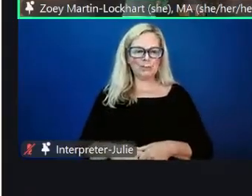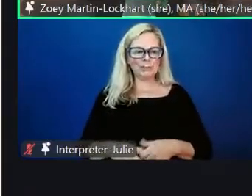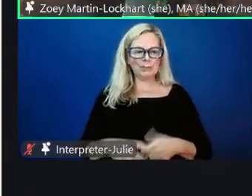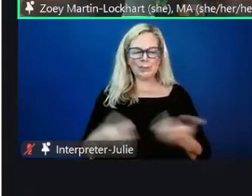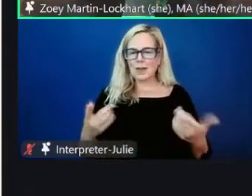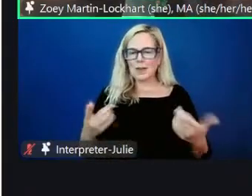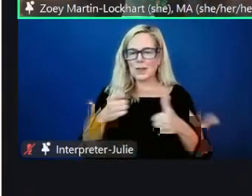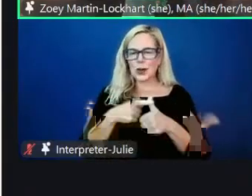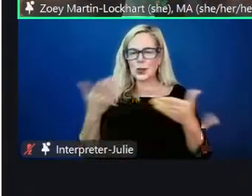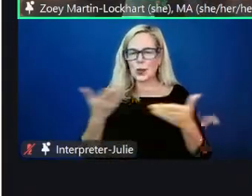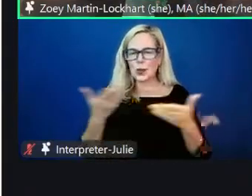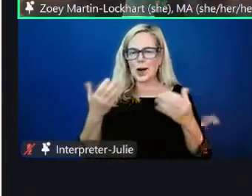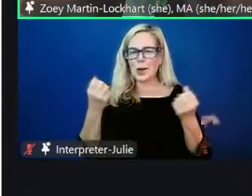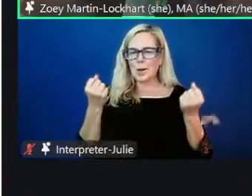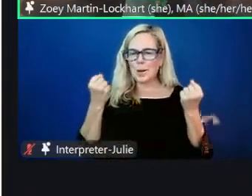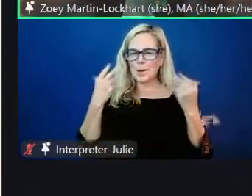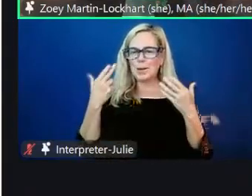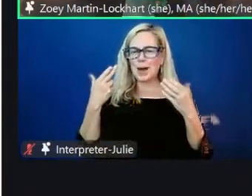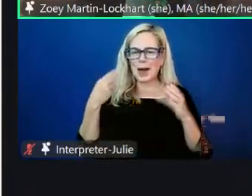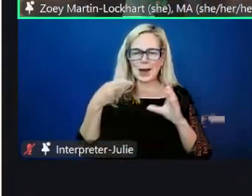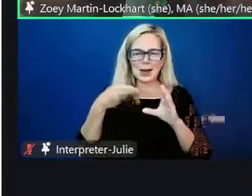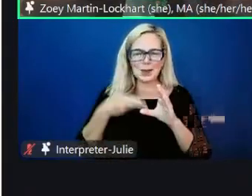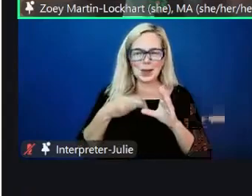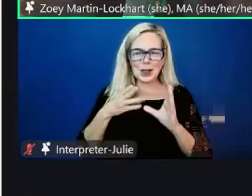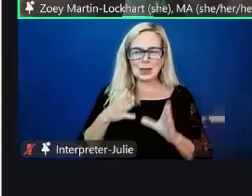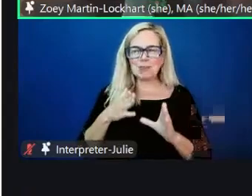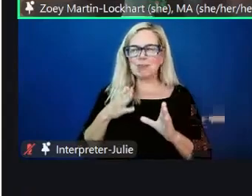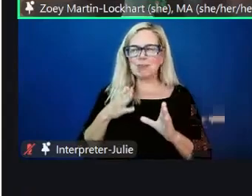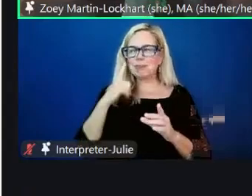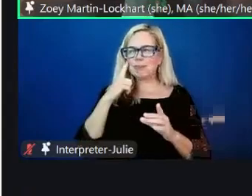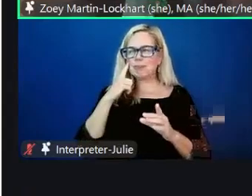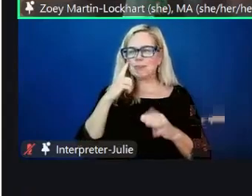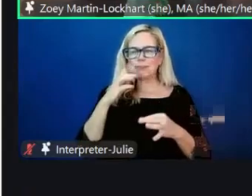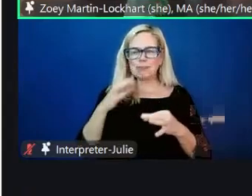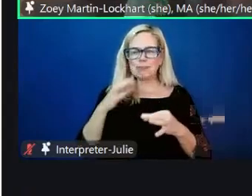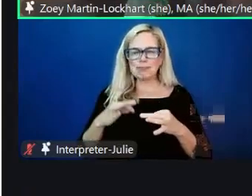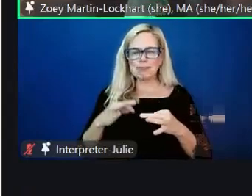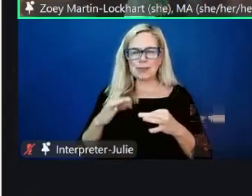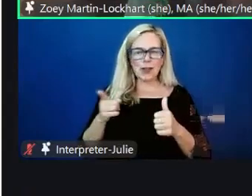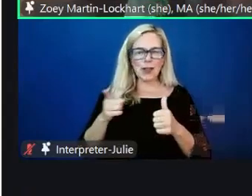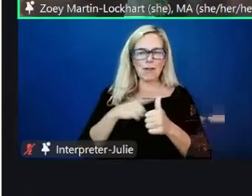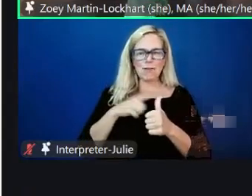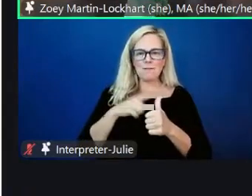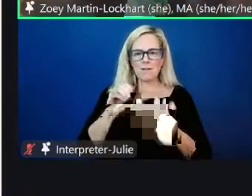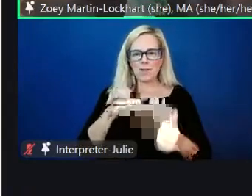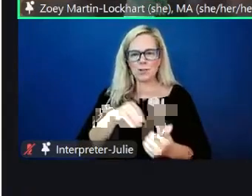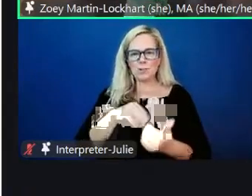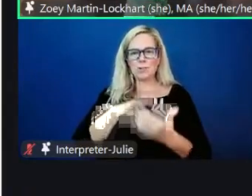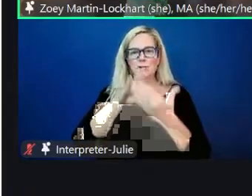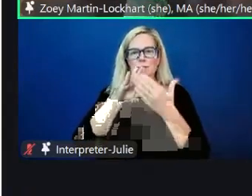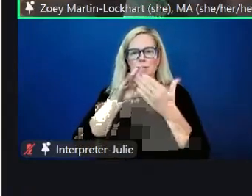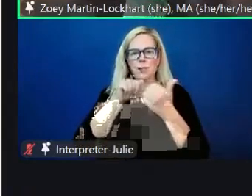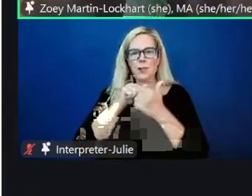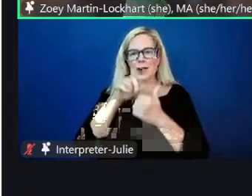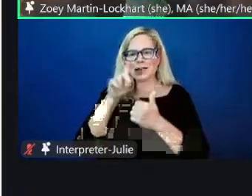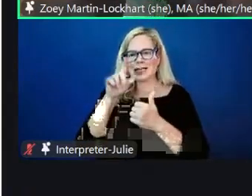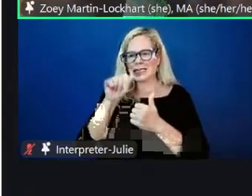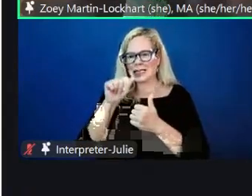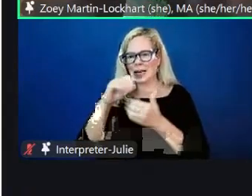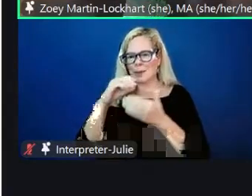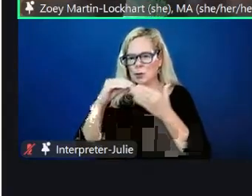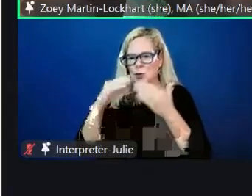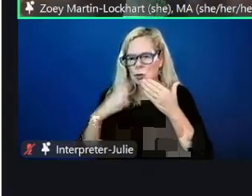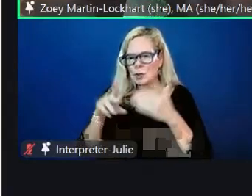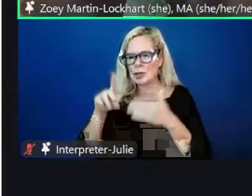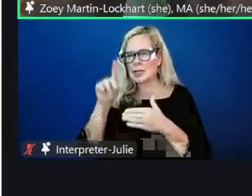Many interlocutors described their first encounters with disabled students and doctors as transformational for their